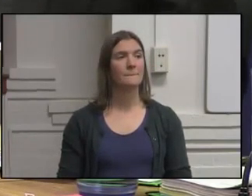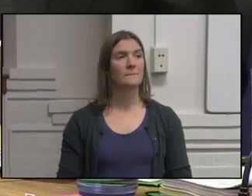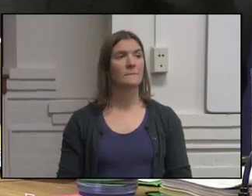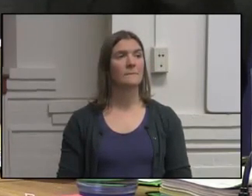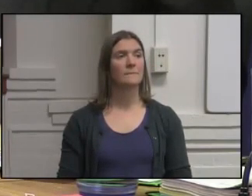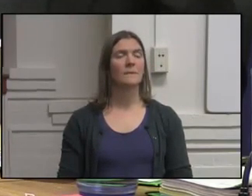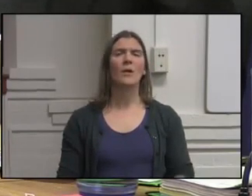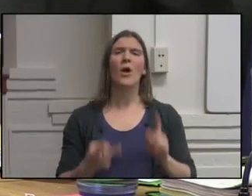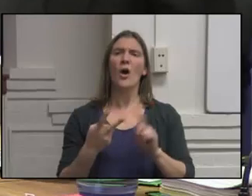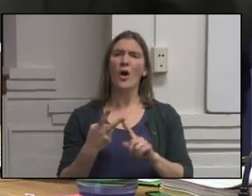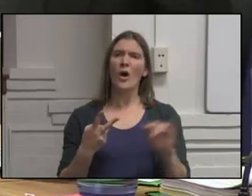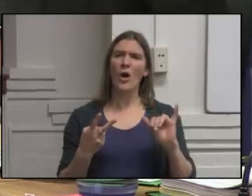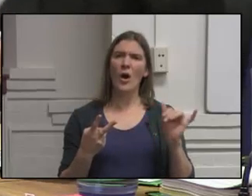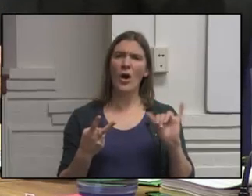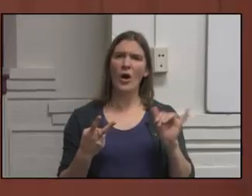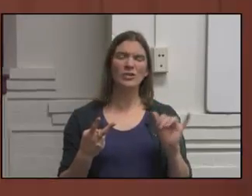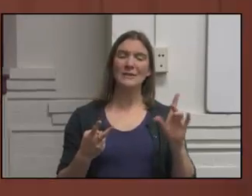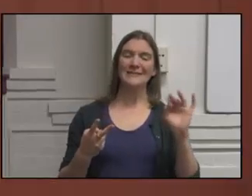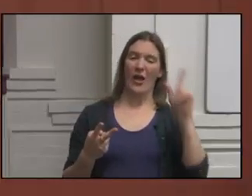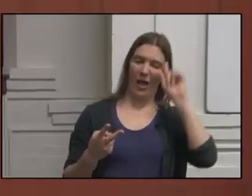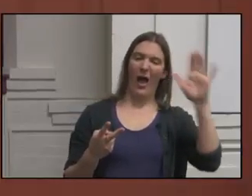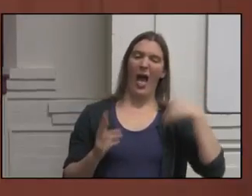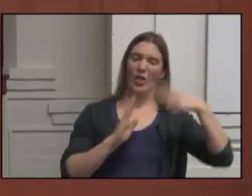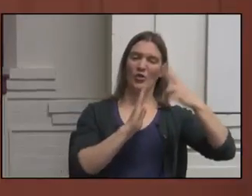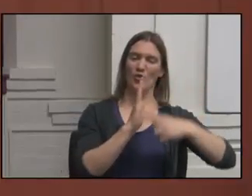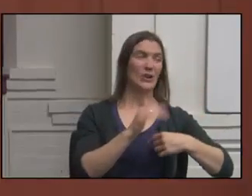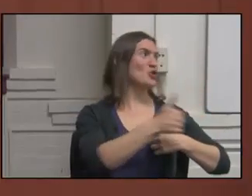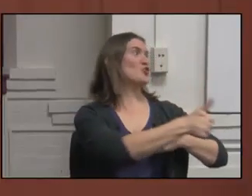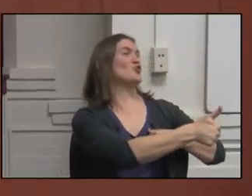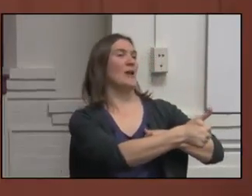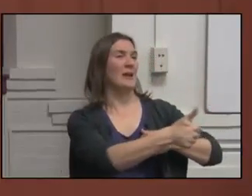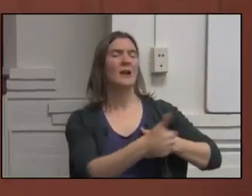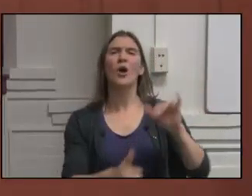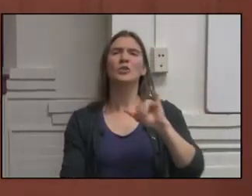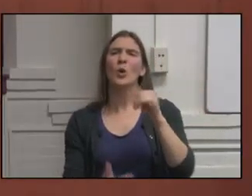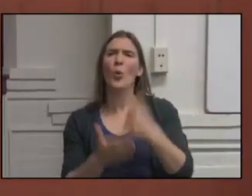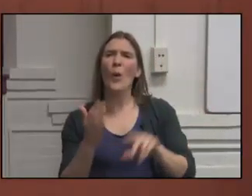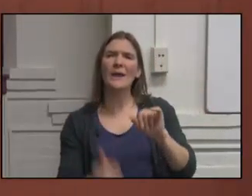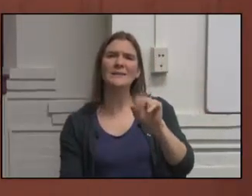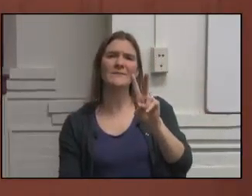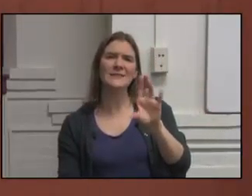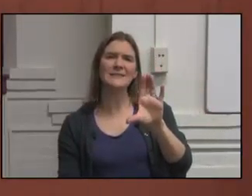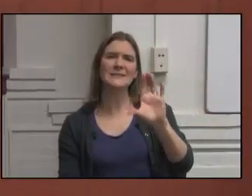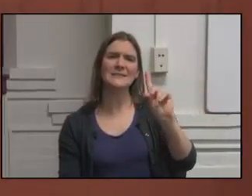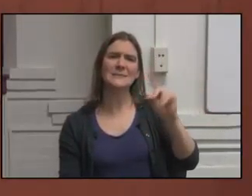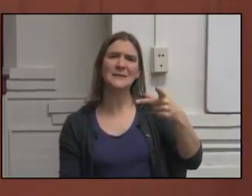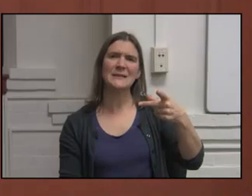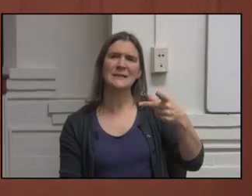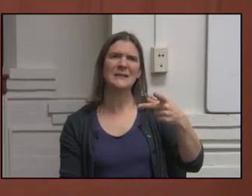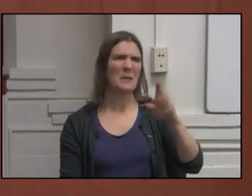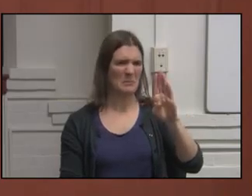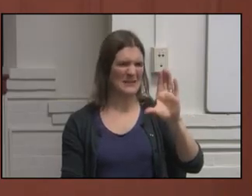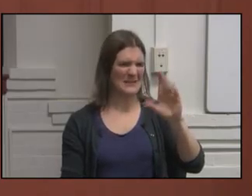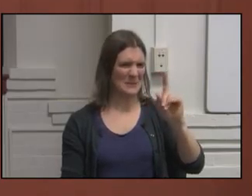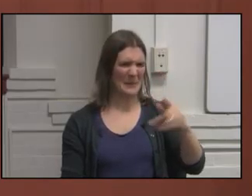And also explain what the VCDP is. What is the